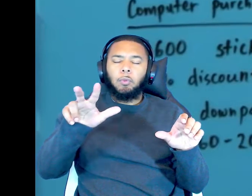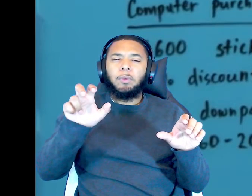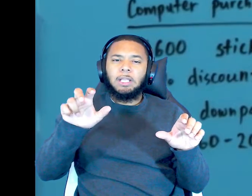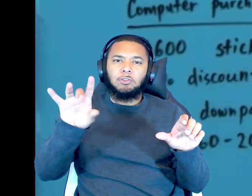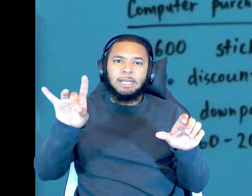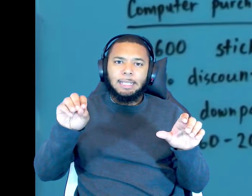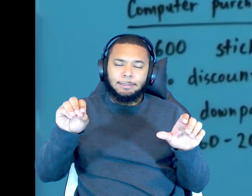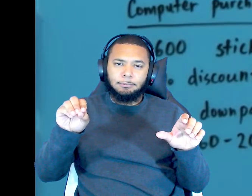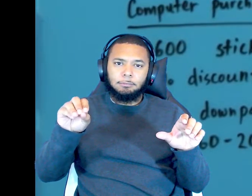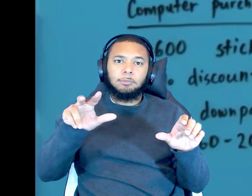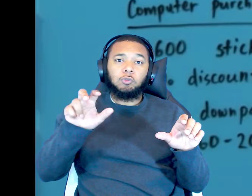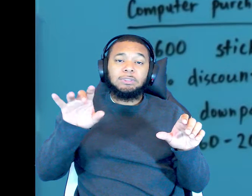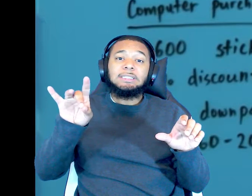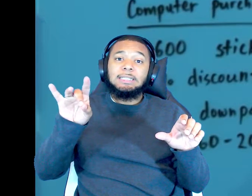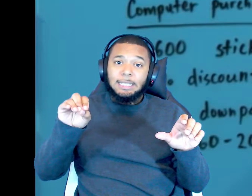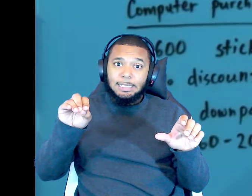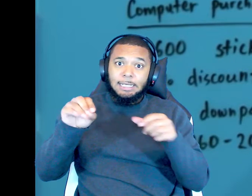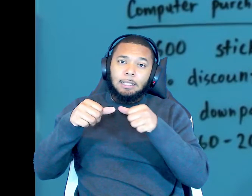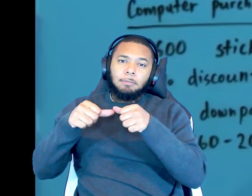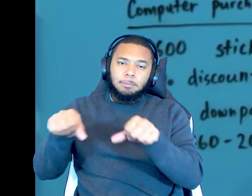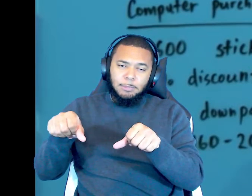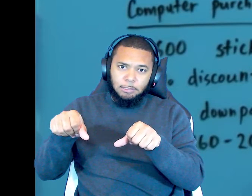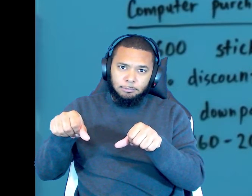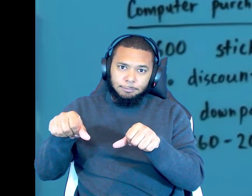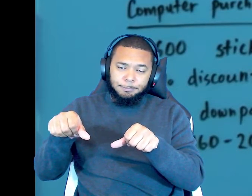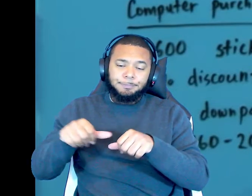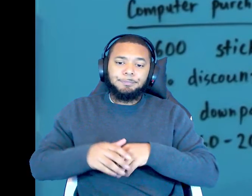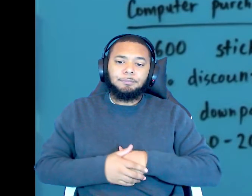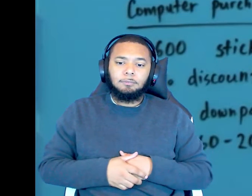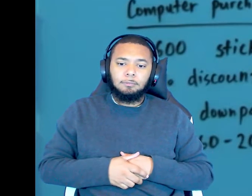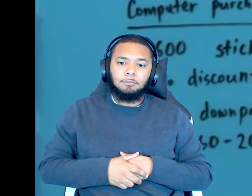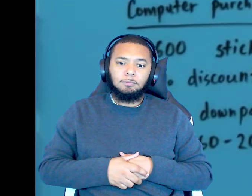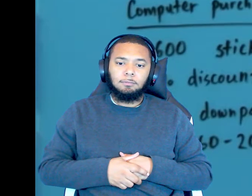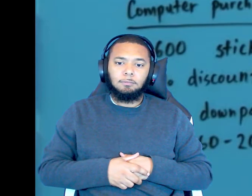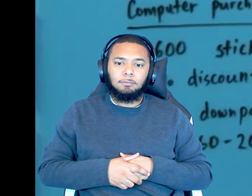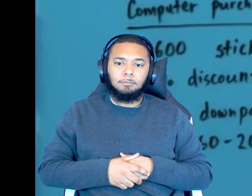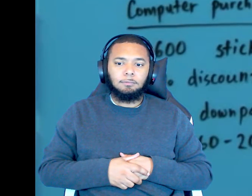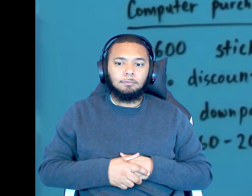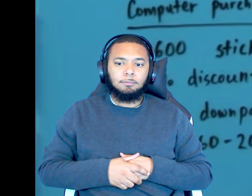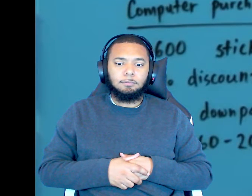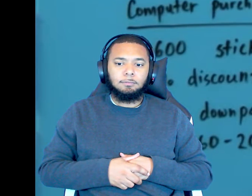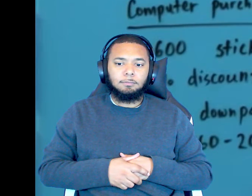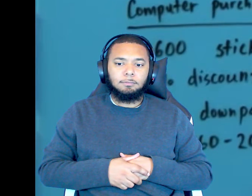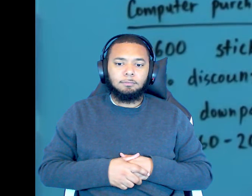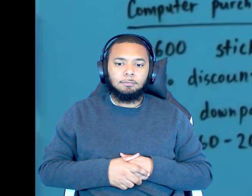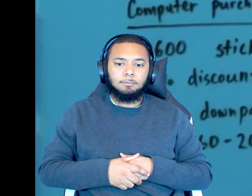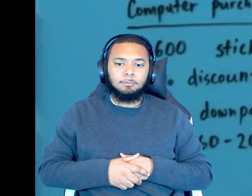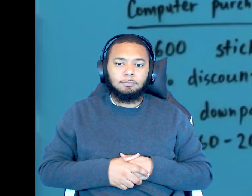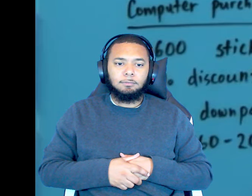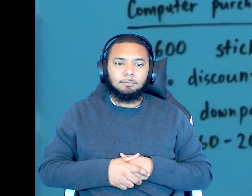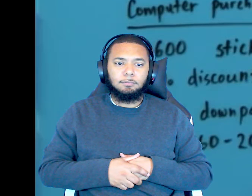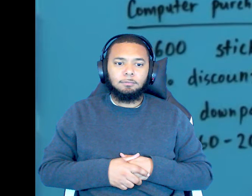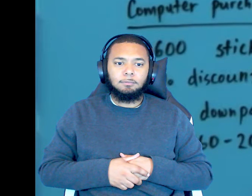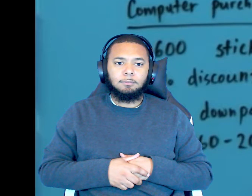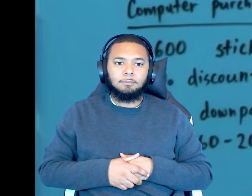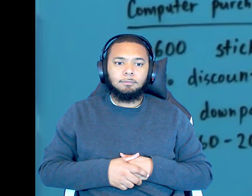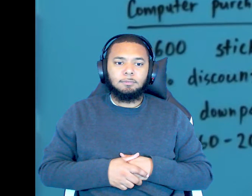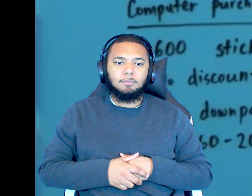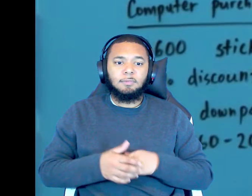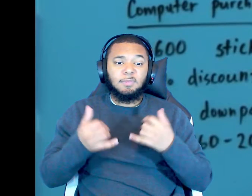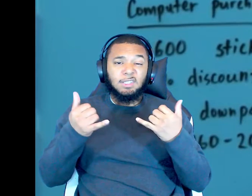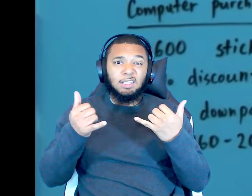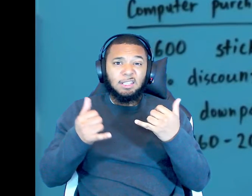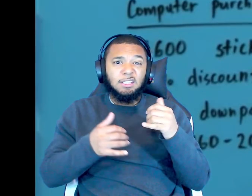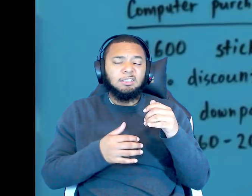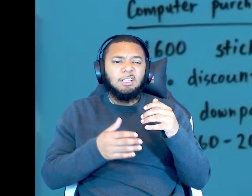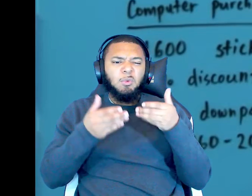So I have $380 of a down payment. That's because that's 20% of 1,900. I'm going to go ahead and subtract this